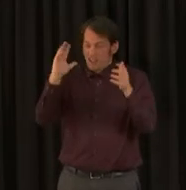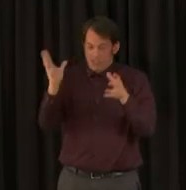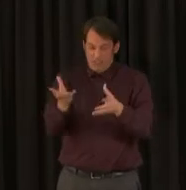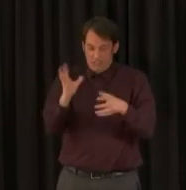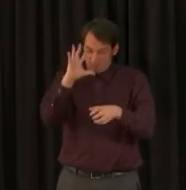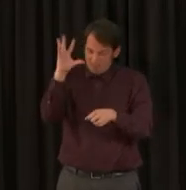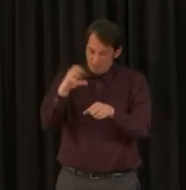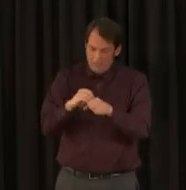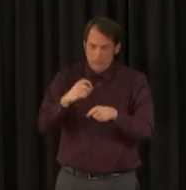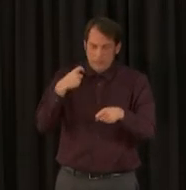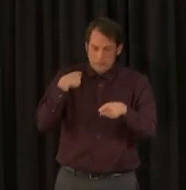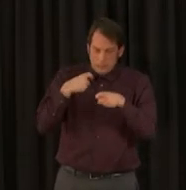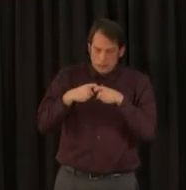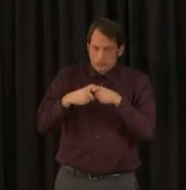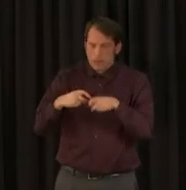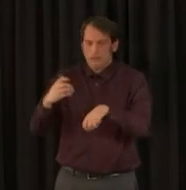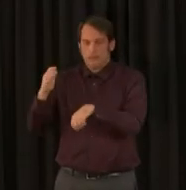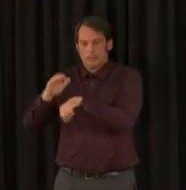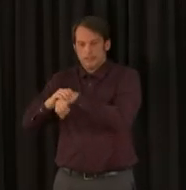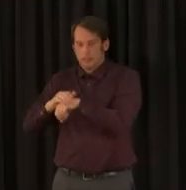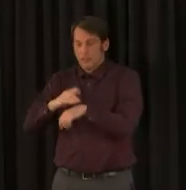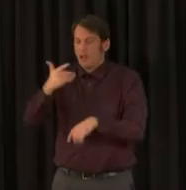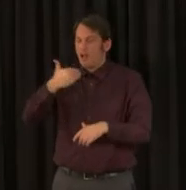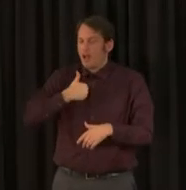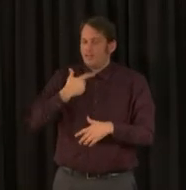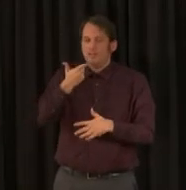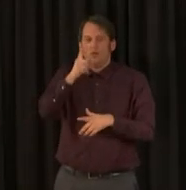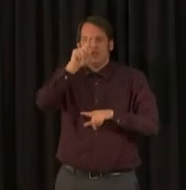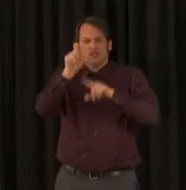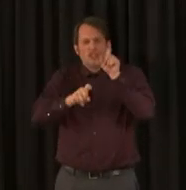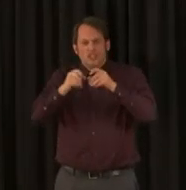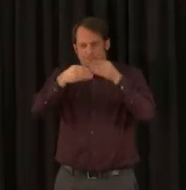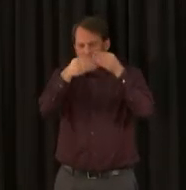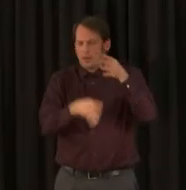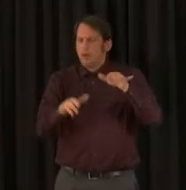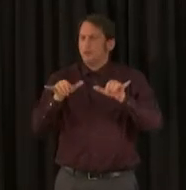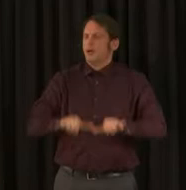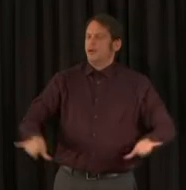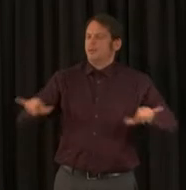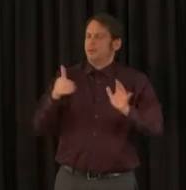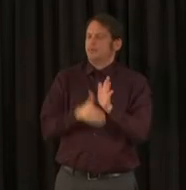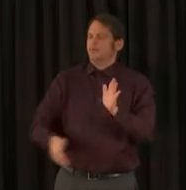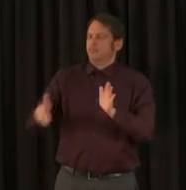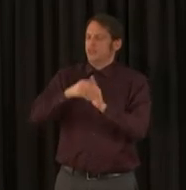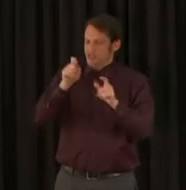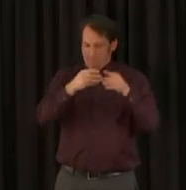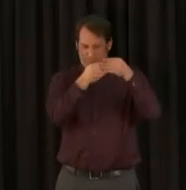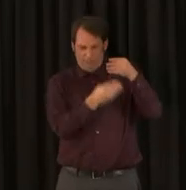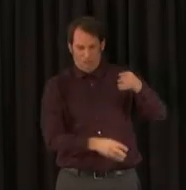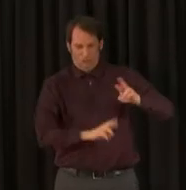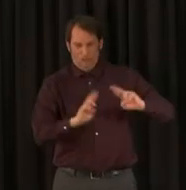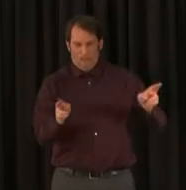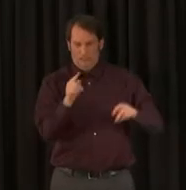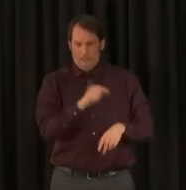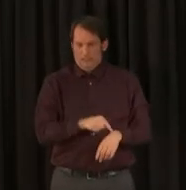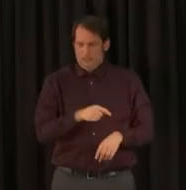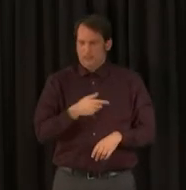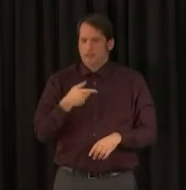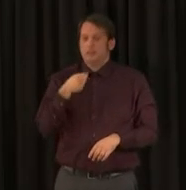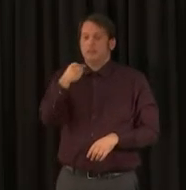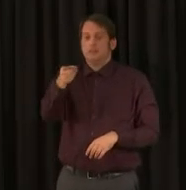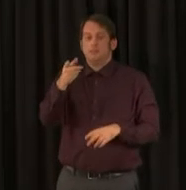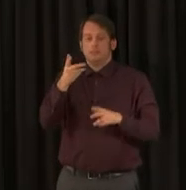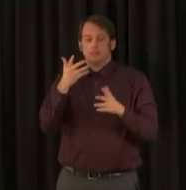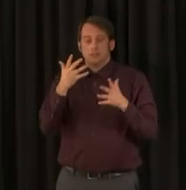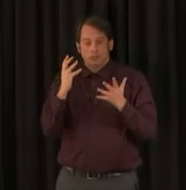request technical assistance free of charge with assistance with our application. We also have links to some slide decks,